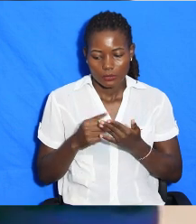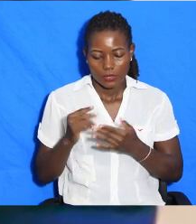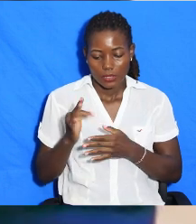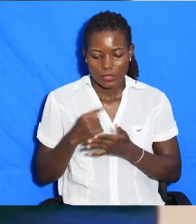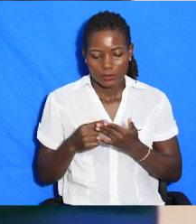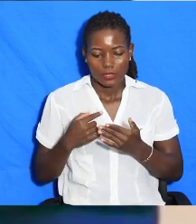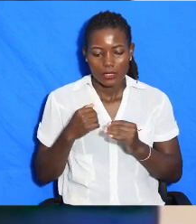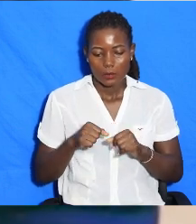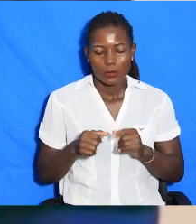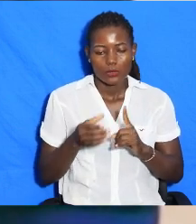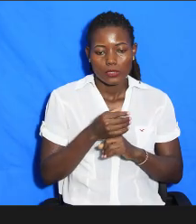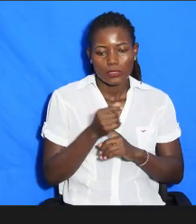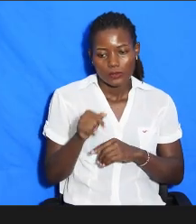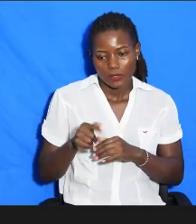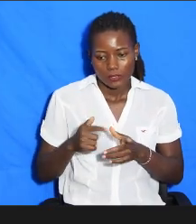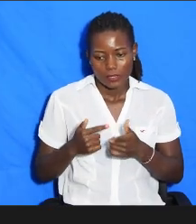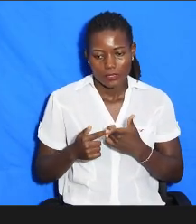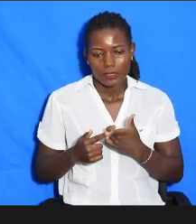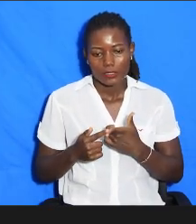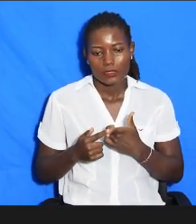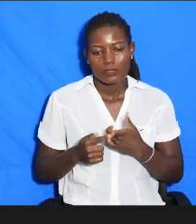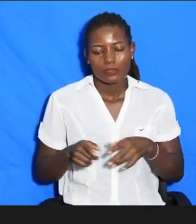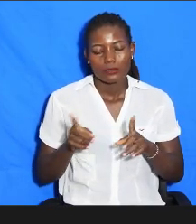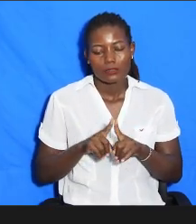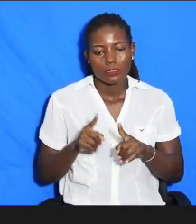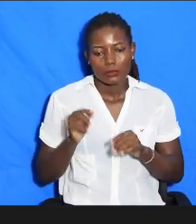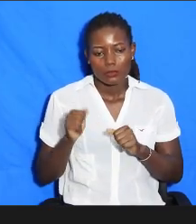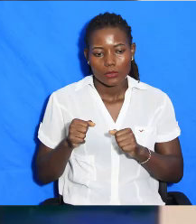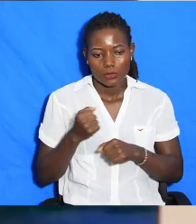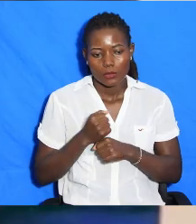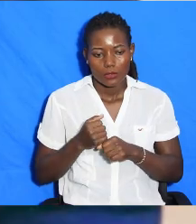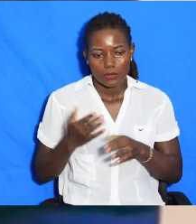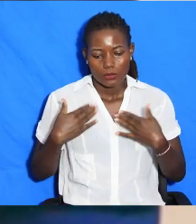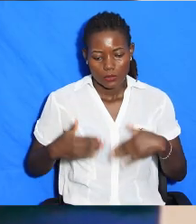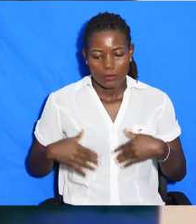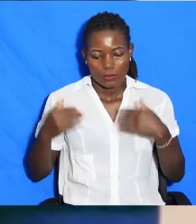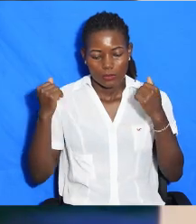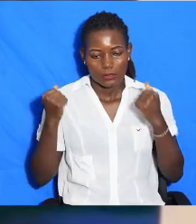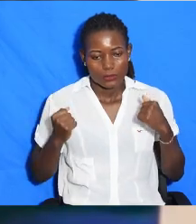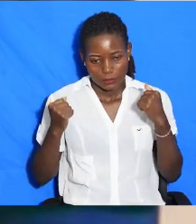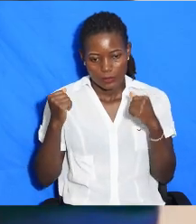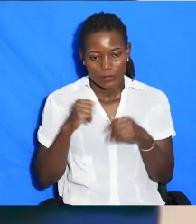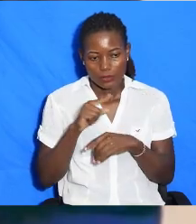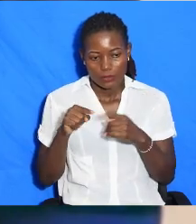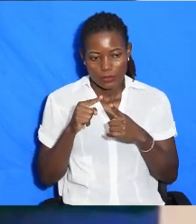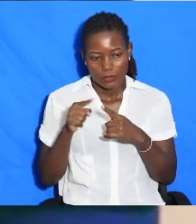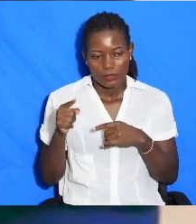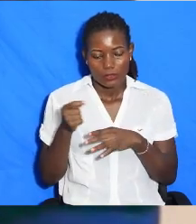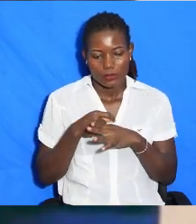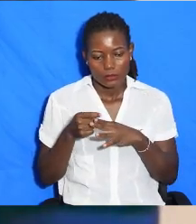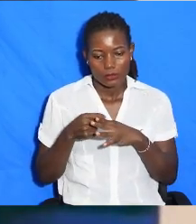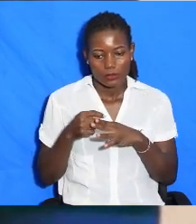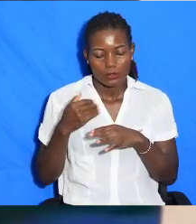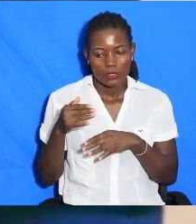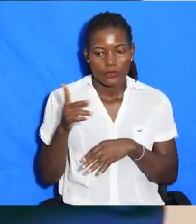to achieve this. And then if mm, you would also do the body weight thing, whenever you mm, go mm-hmm, for training, take your body weight